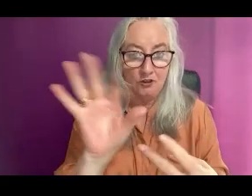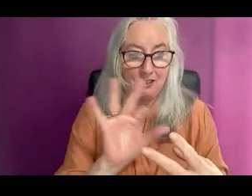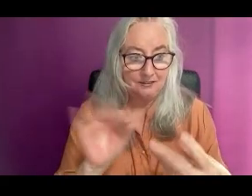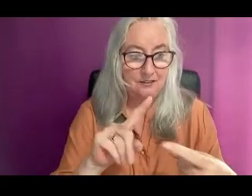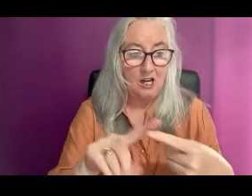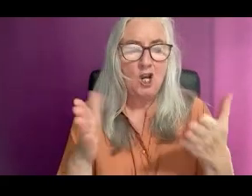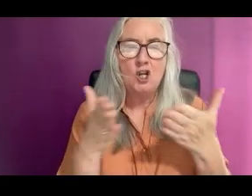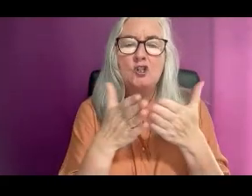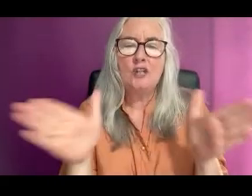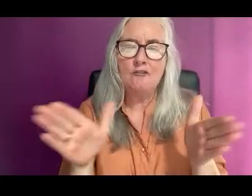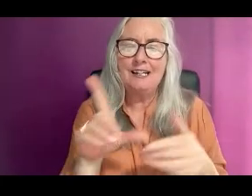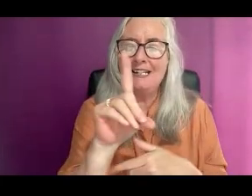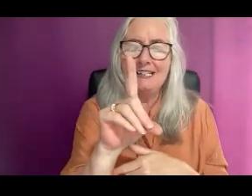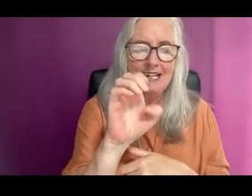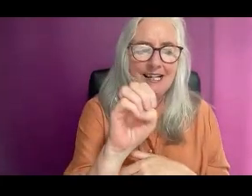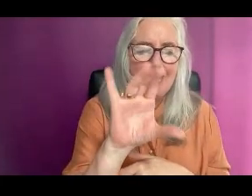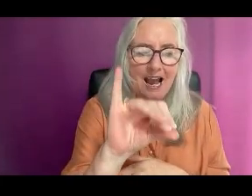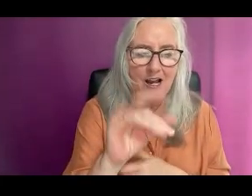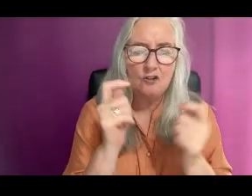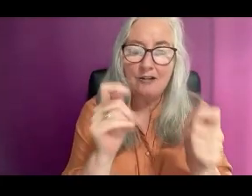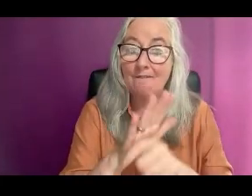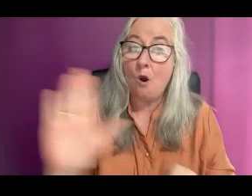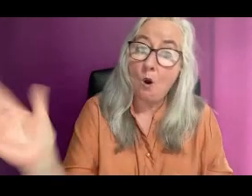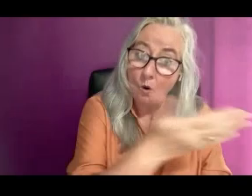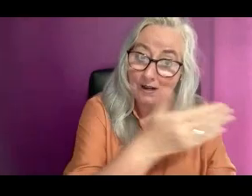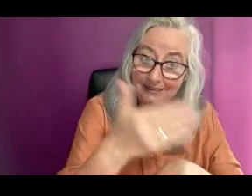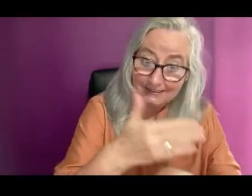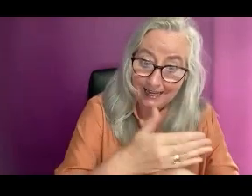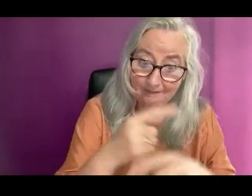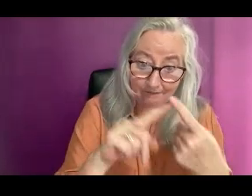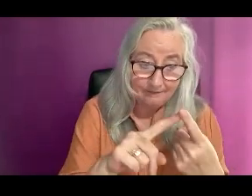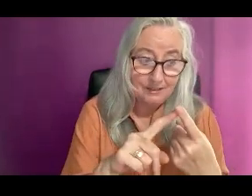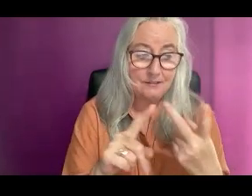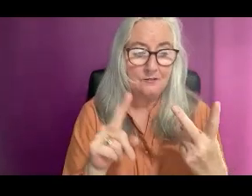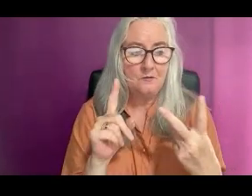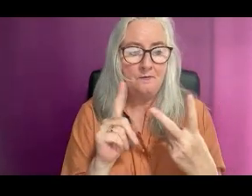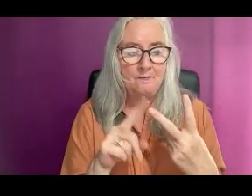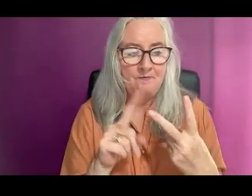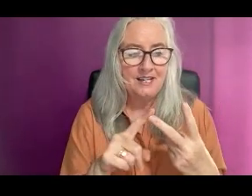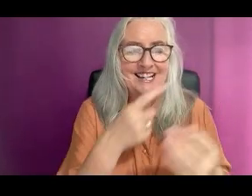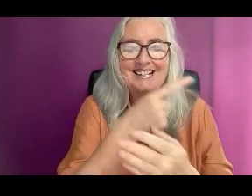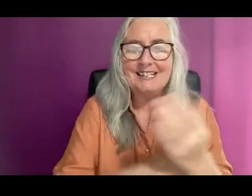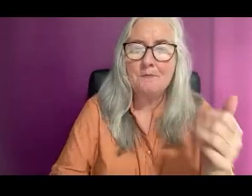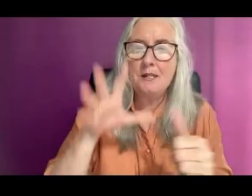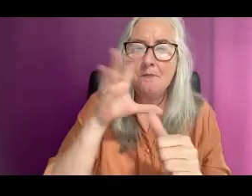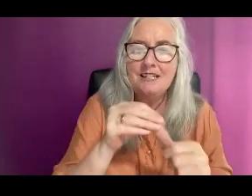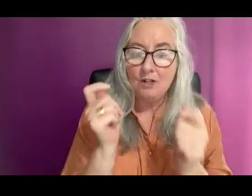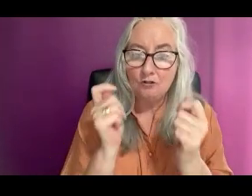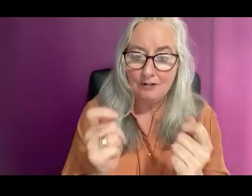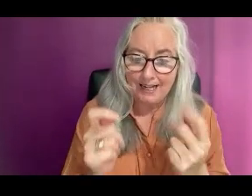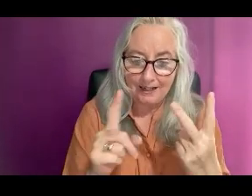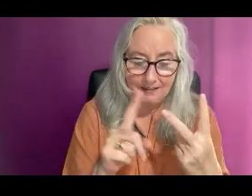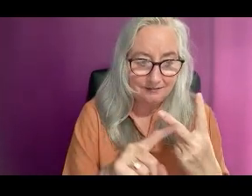general disability, equality, and inclusion training for all staff. Then there's what's called disability specific training. And